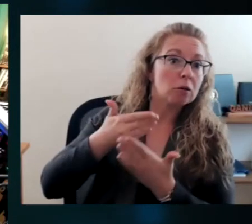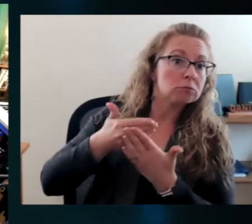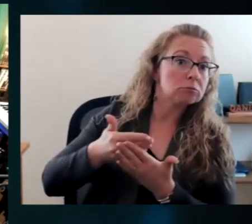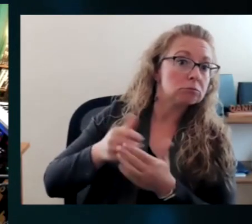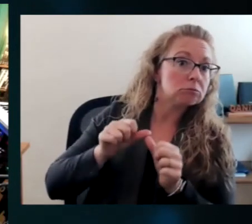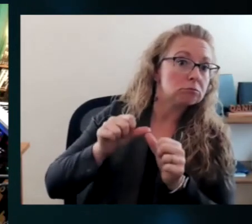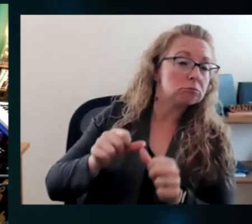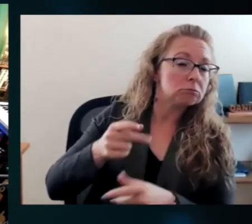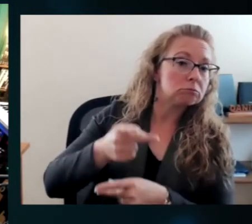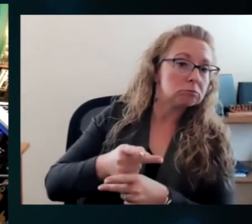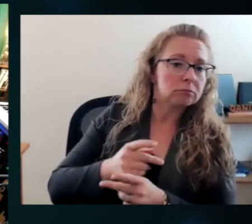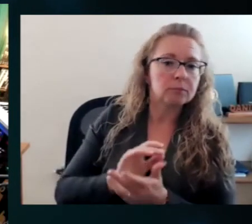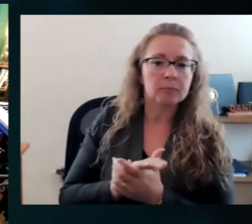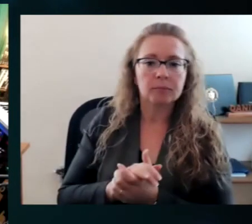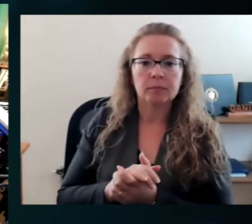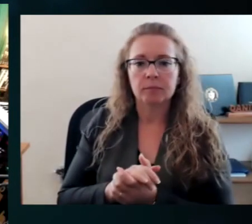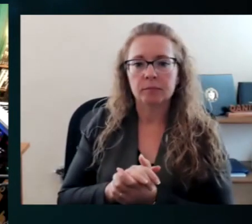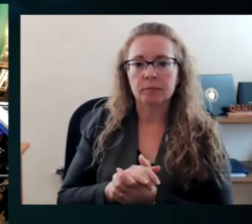Sandra.